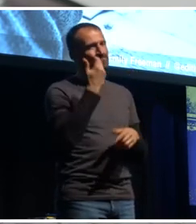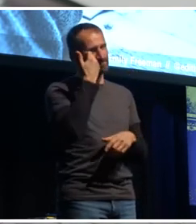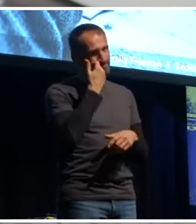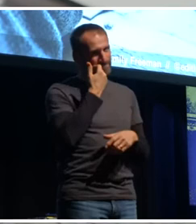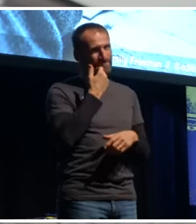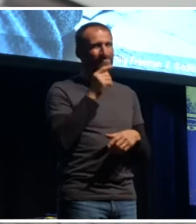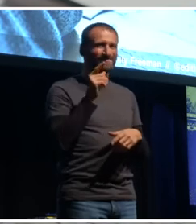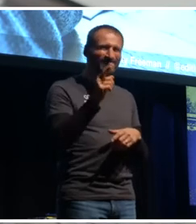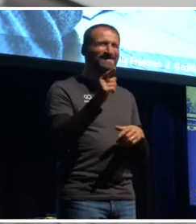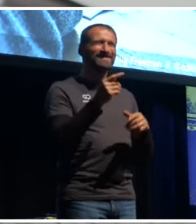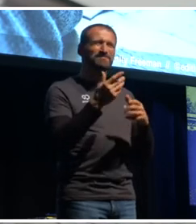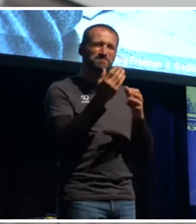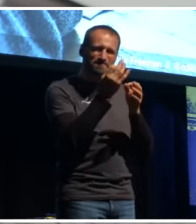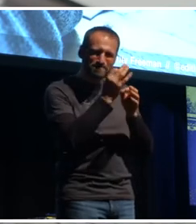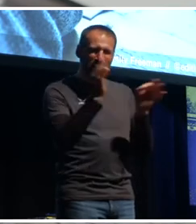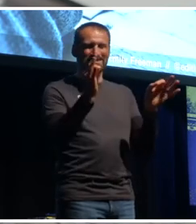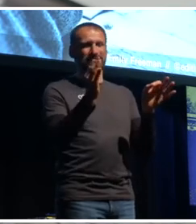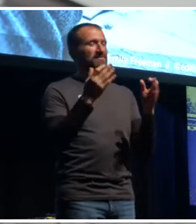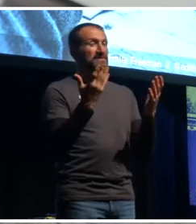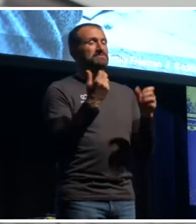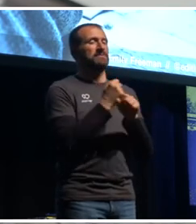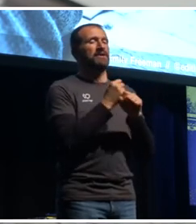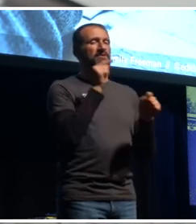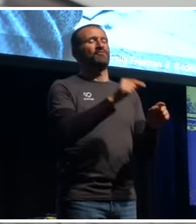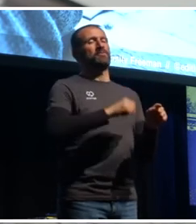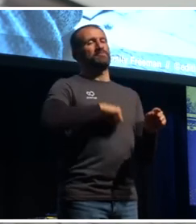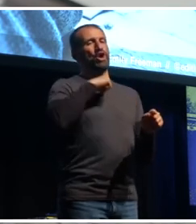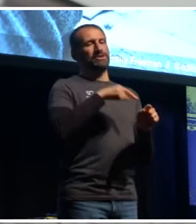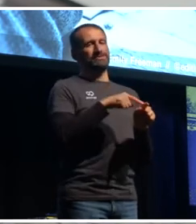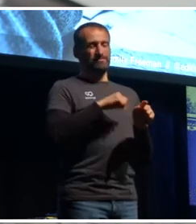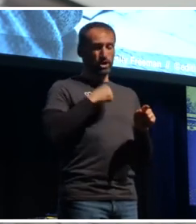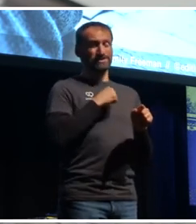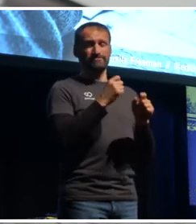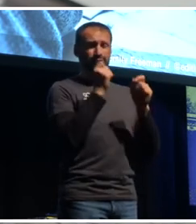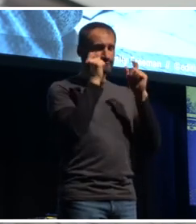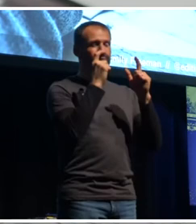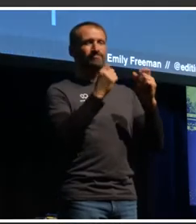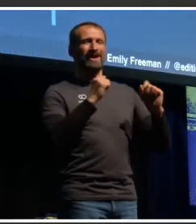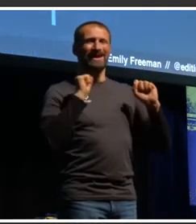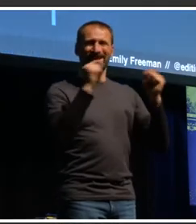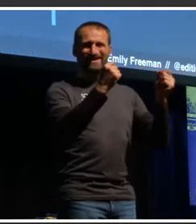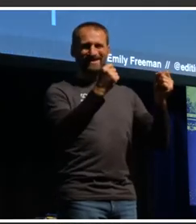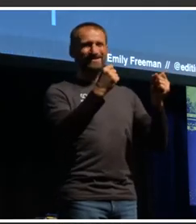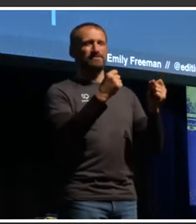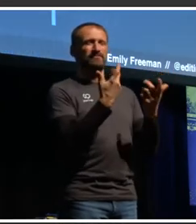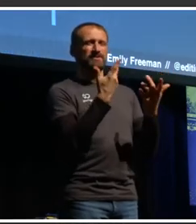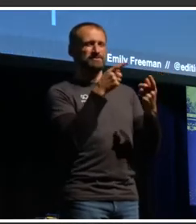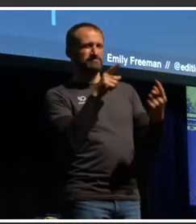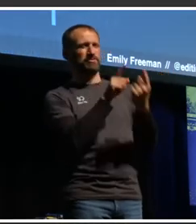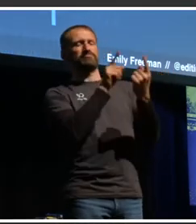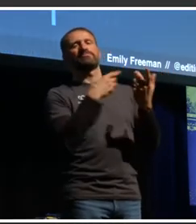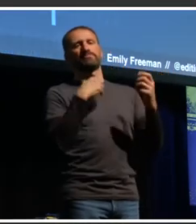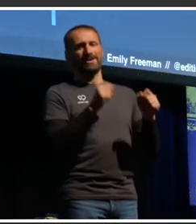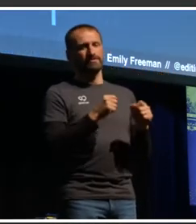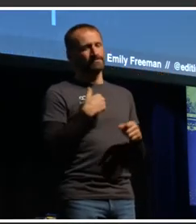thing in the morning. You have enough energy and focus to tackle whatever is in front of you. There's a grid system I